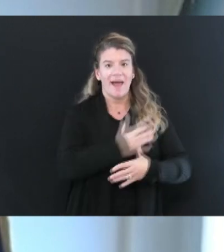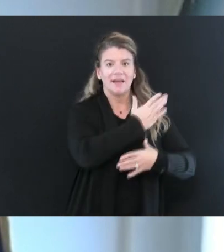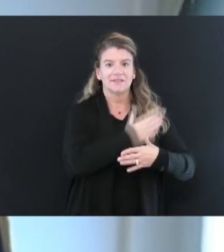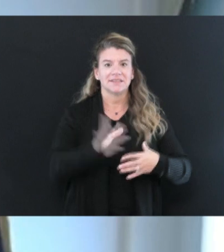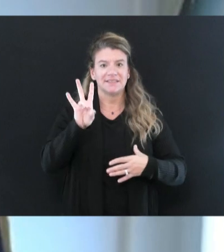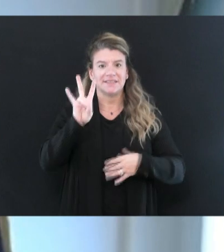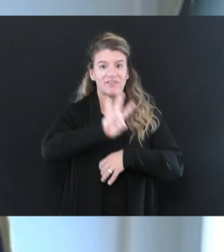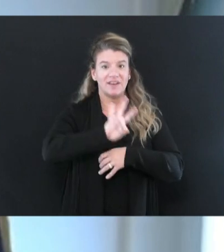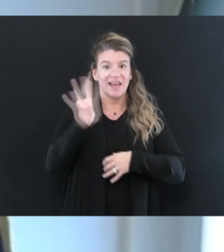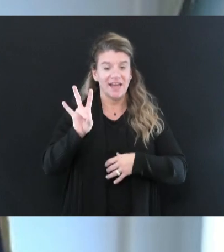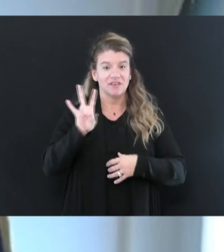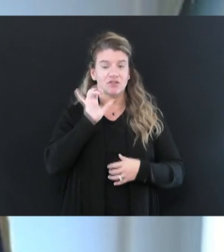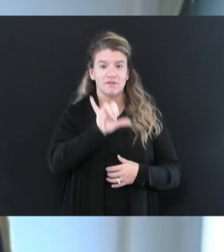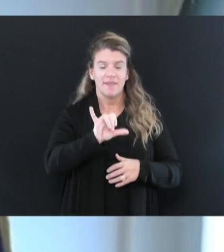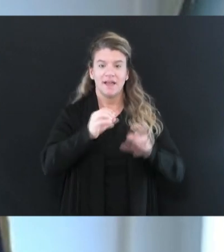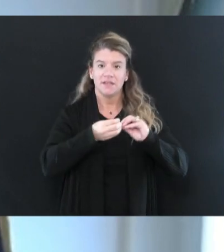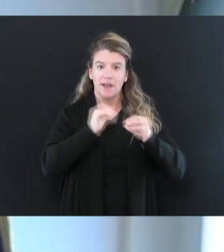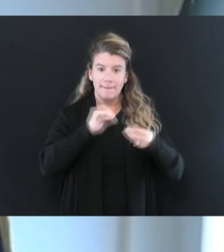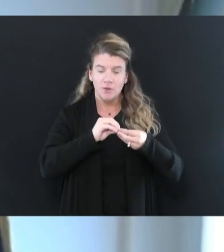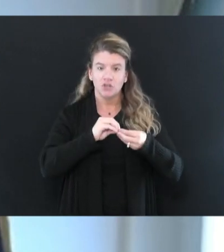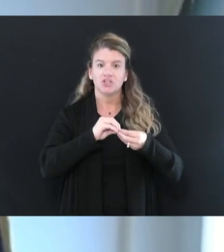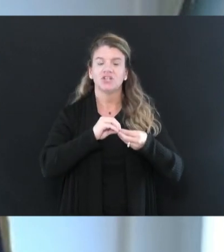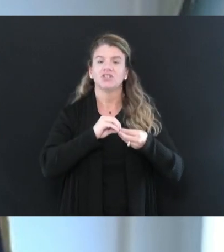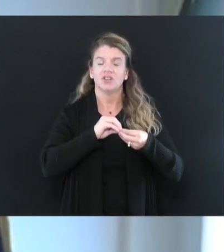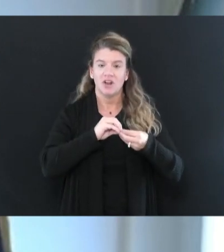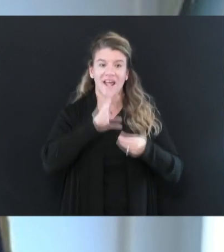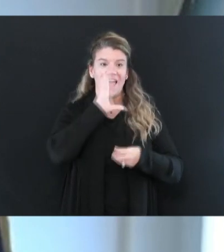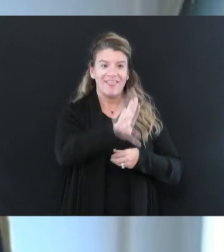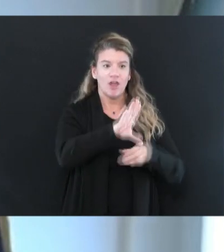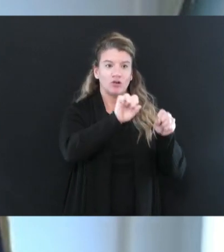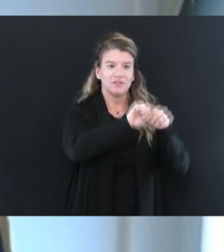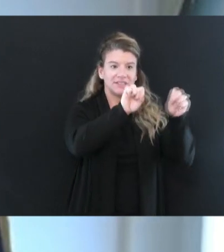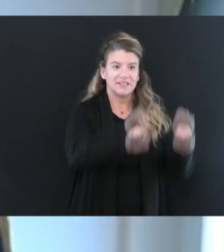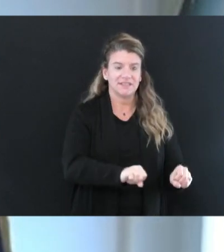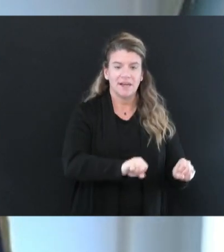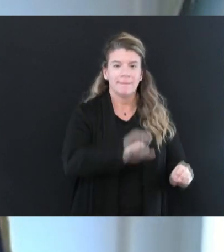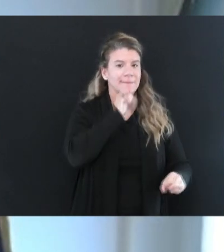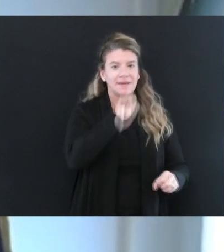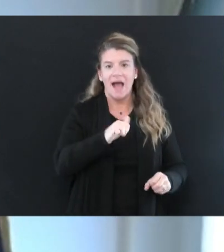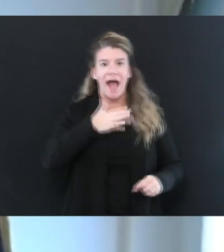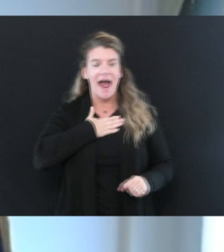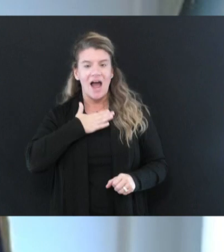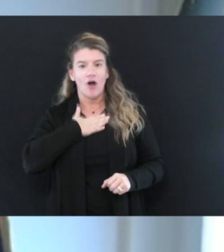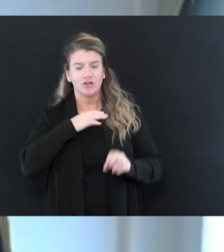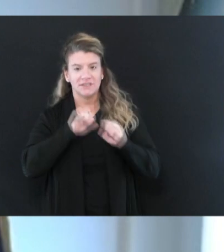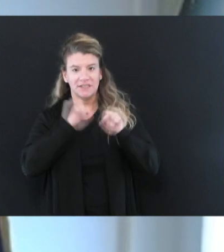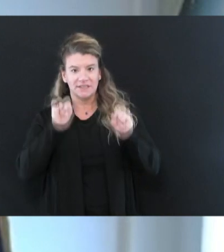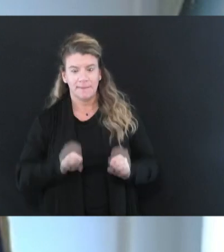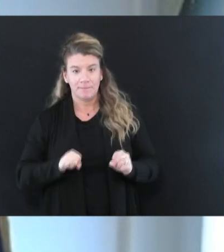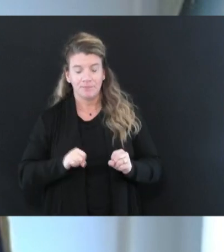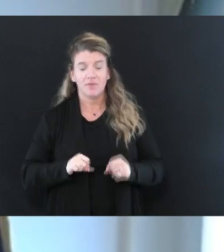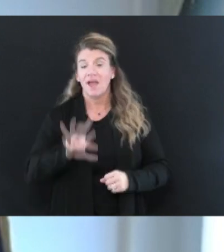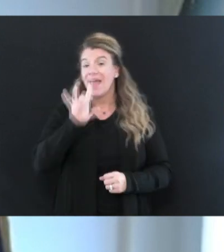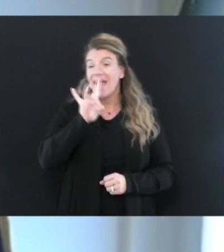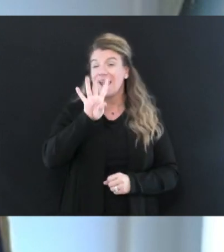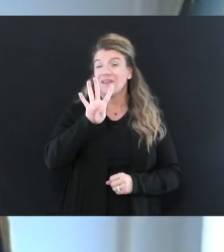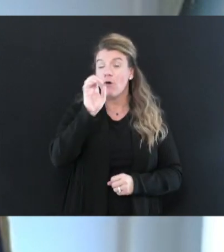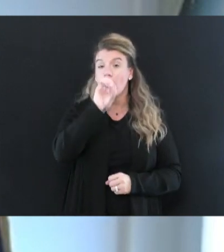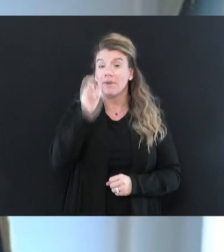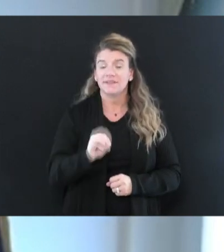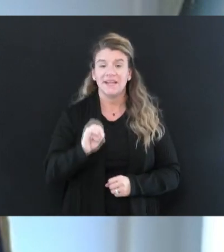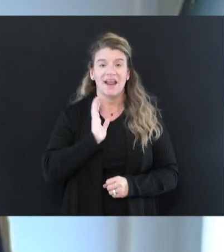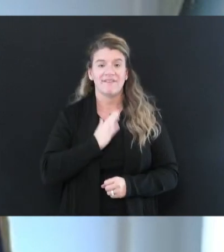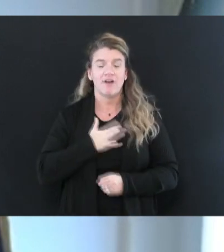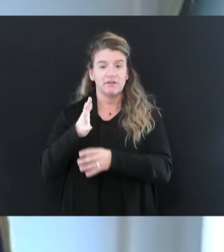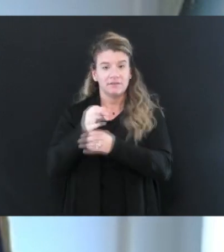are numbers that have been in their system, but not in our system. 84% of the labs received